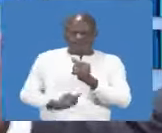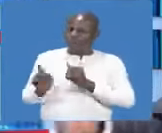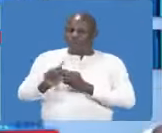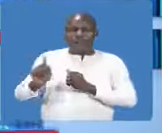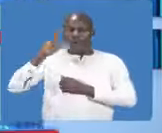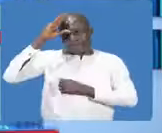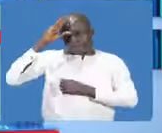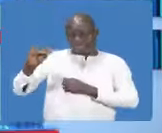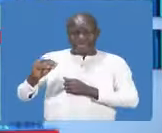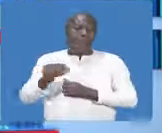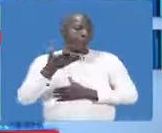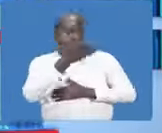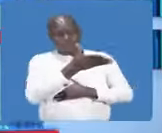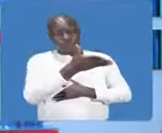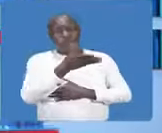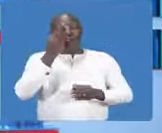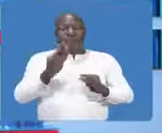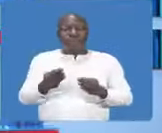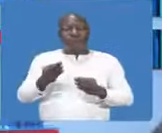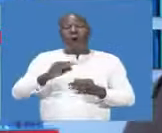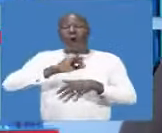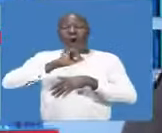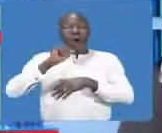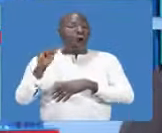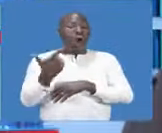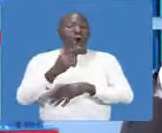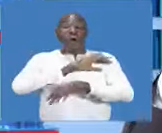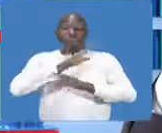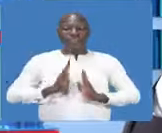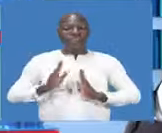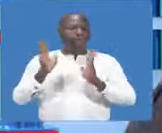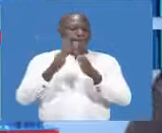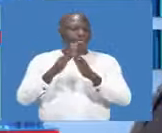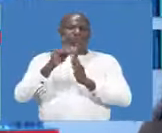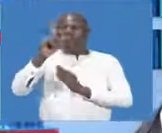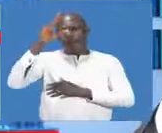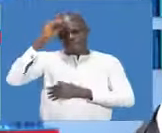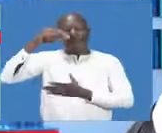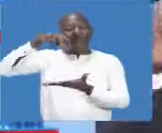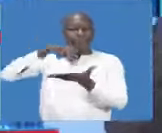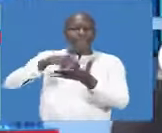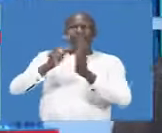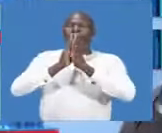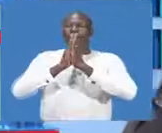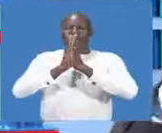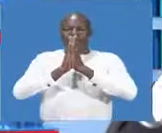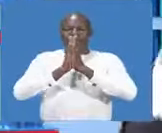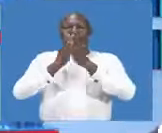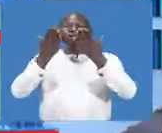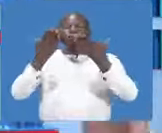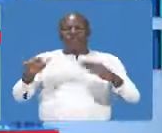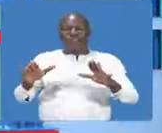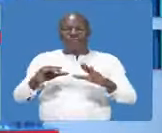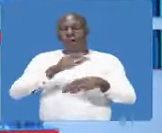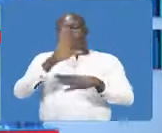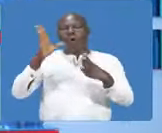Christopher nyina ko hia. Ne e kase ye bo empire ye fra obema ba akope. Wo sori agina apka asawa ye pese ye ka